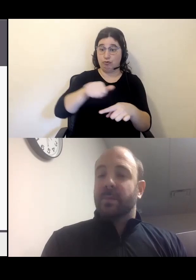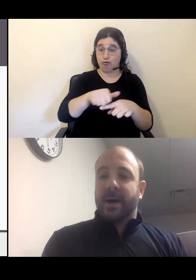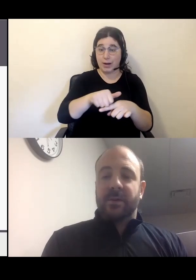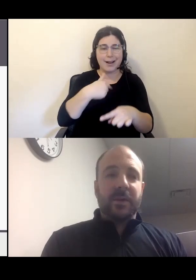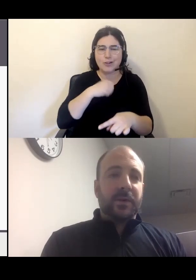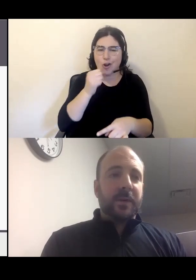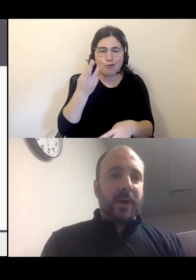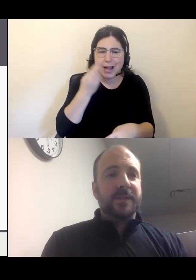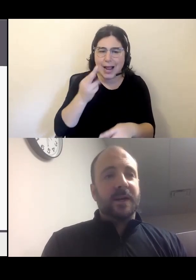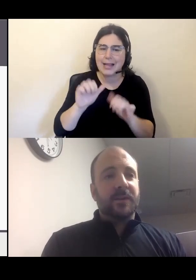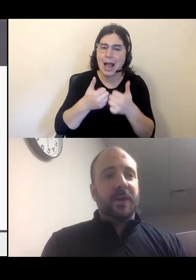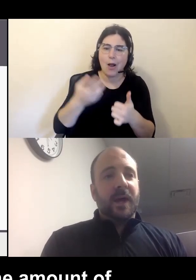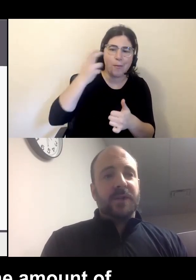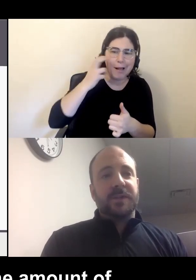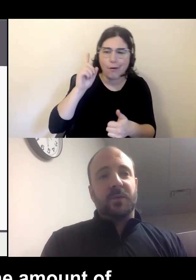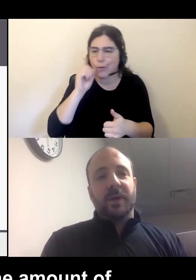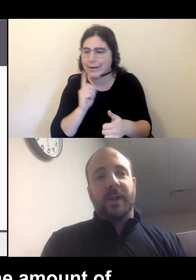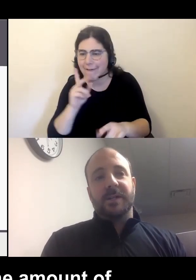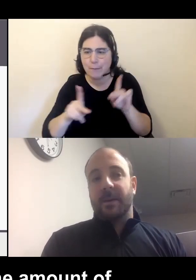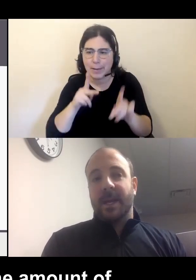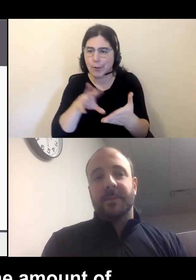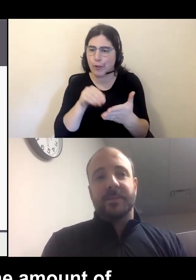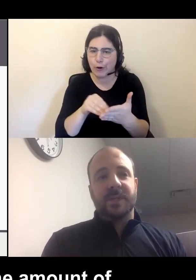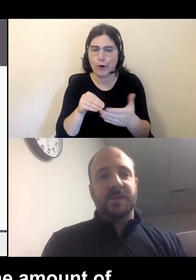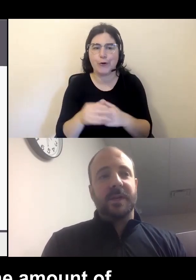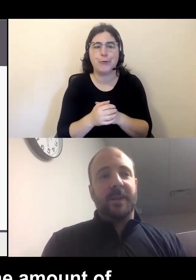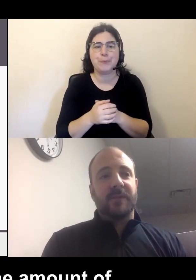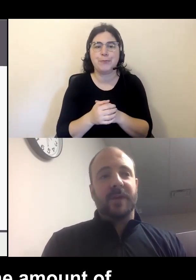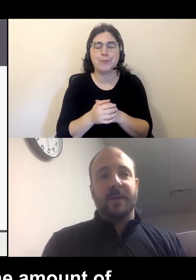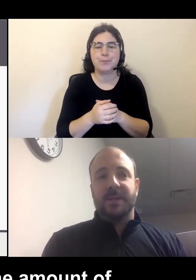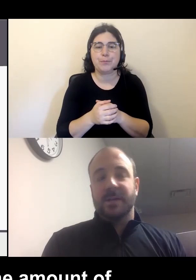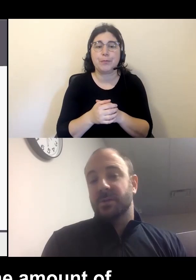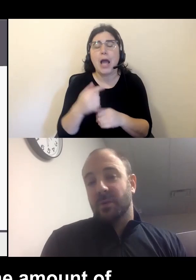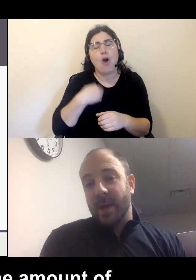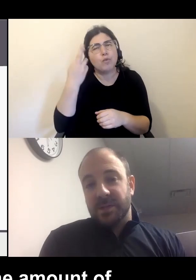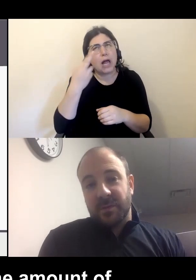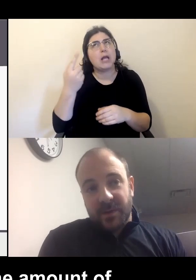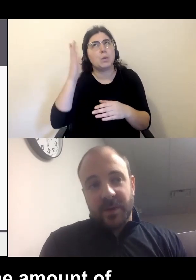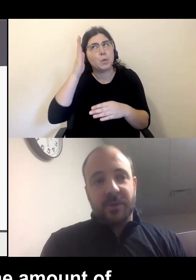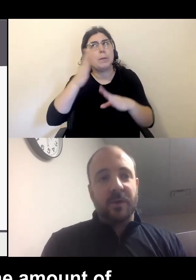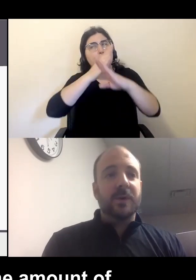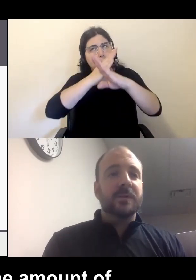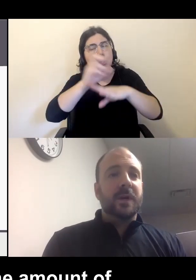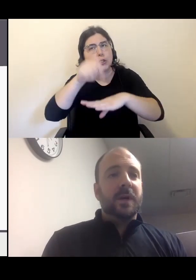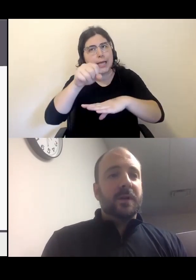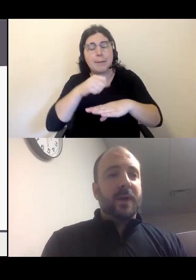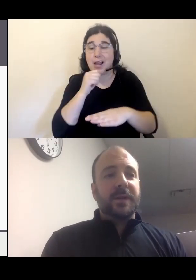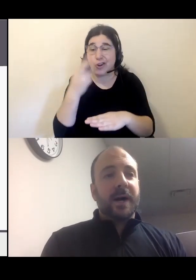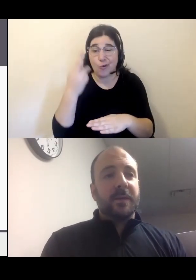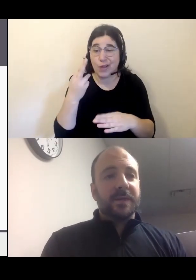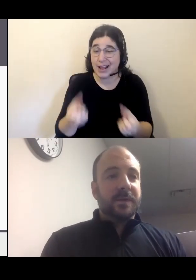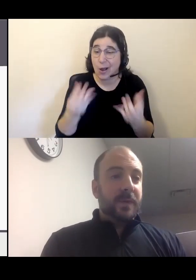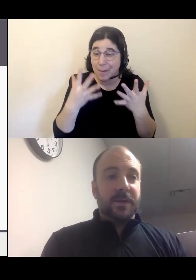would be roadblocks in the learning process. I just didn't realize how many, such as the amount of time it takes to arrange for ASL interpreters, the